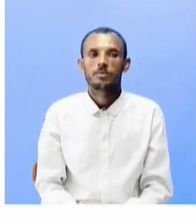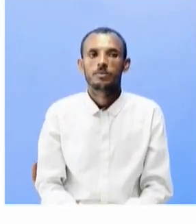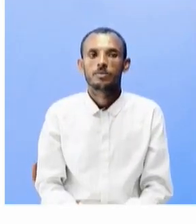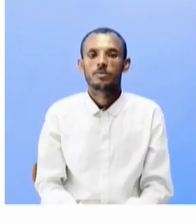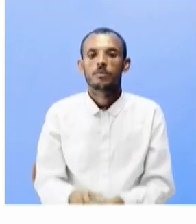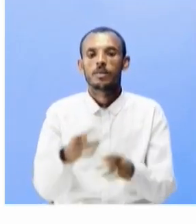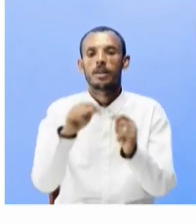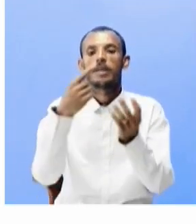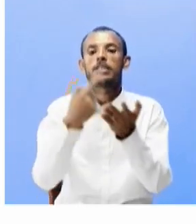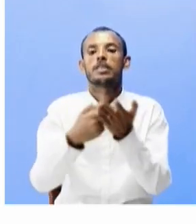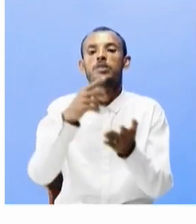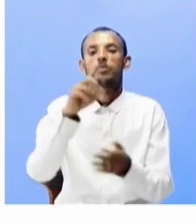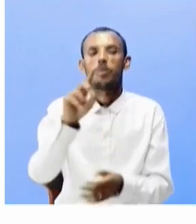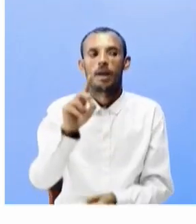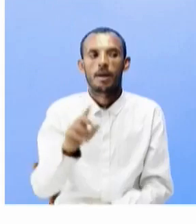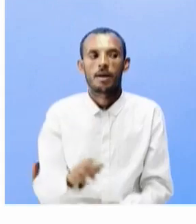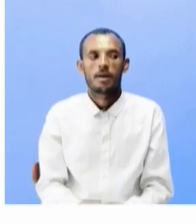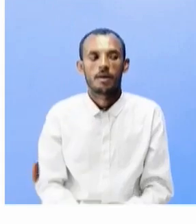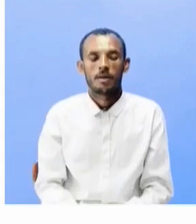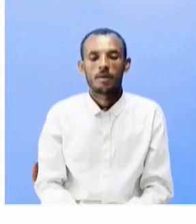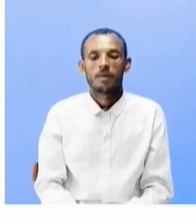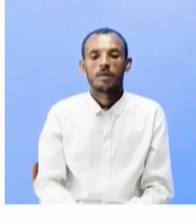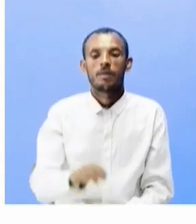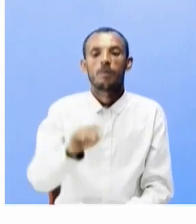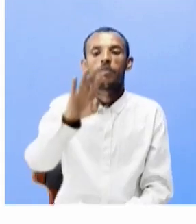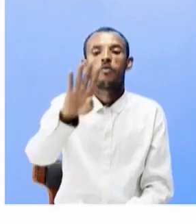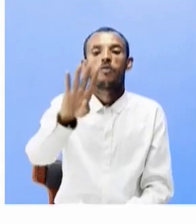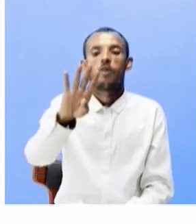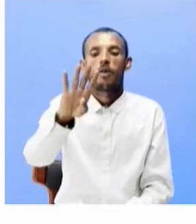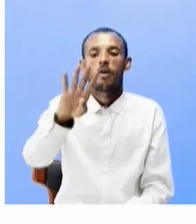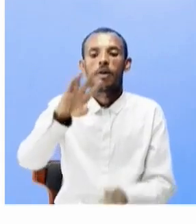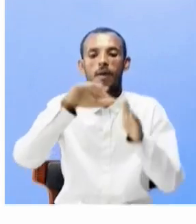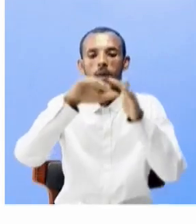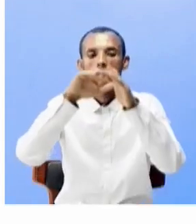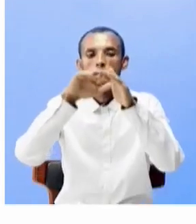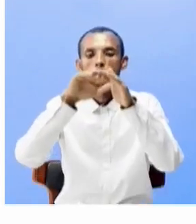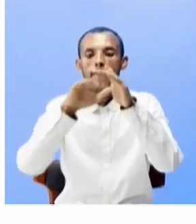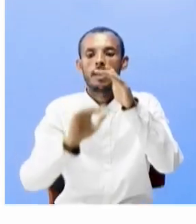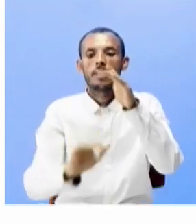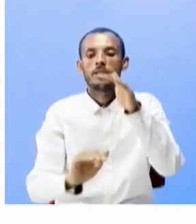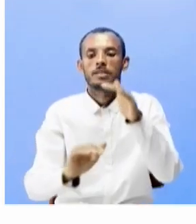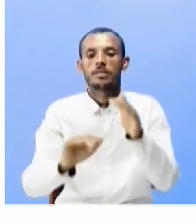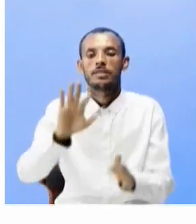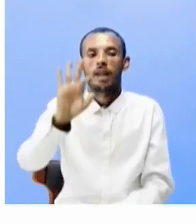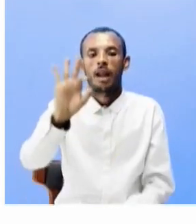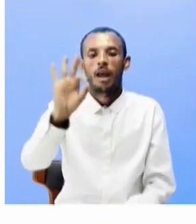Try this one. 4 minus 9.